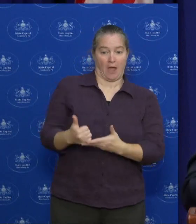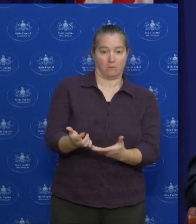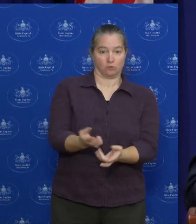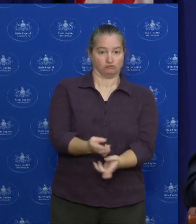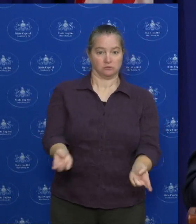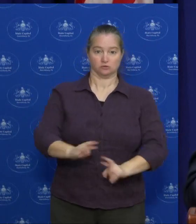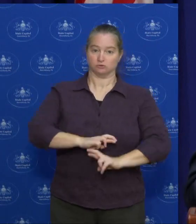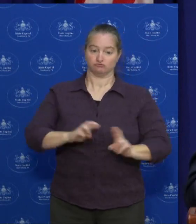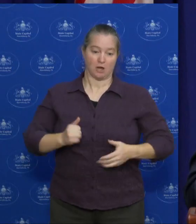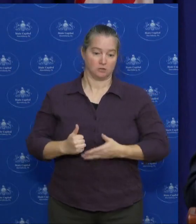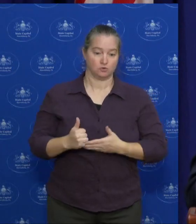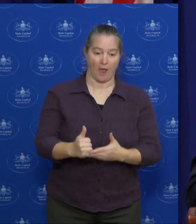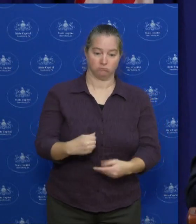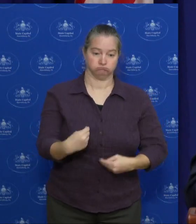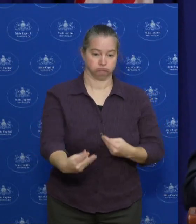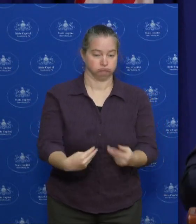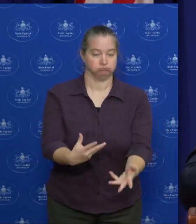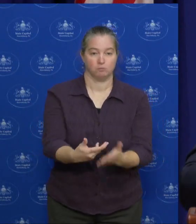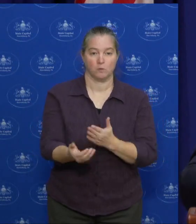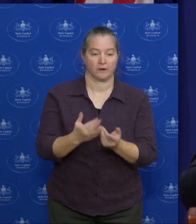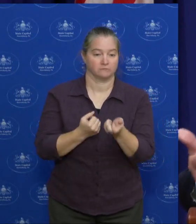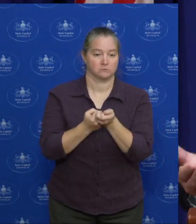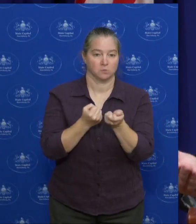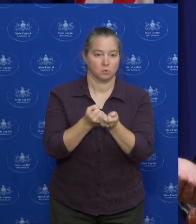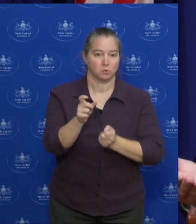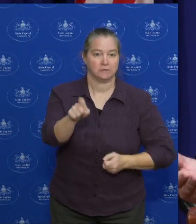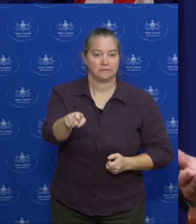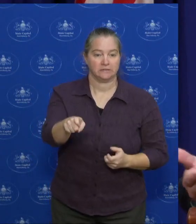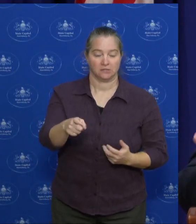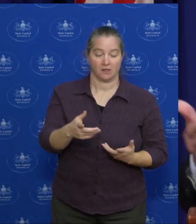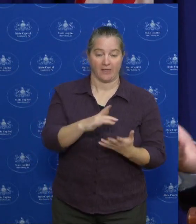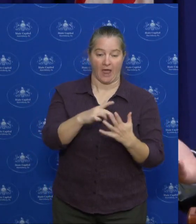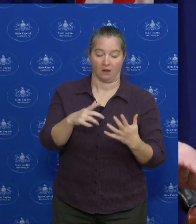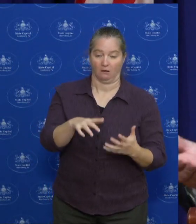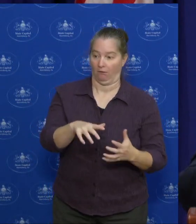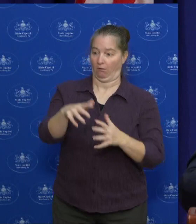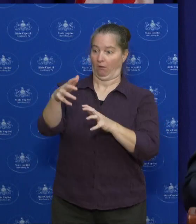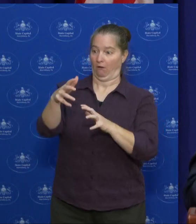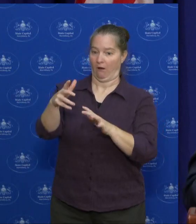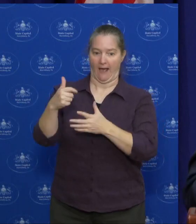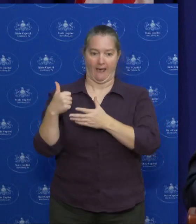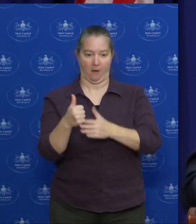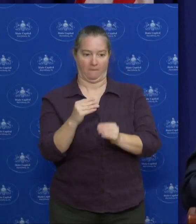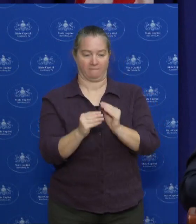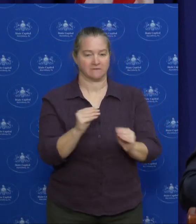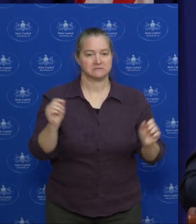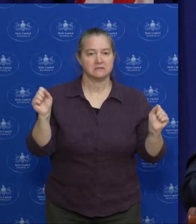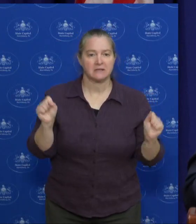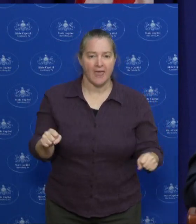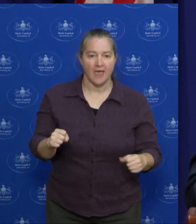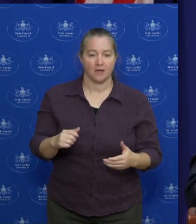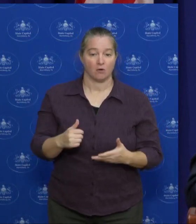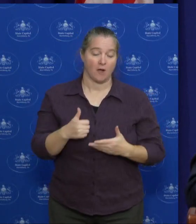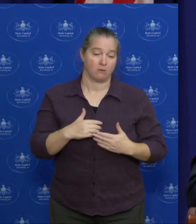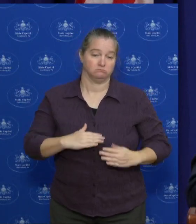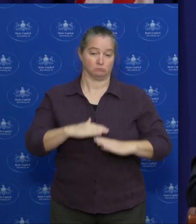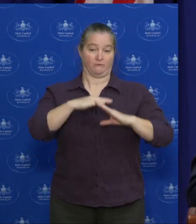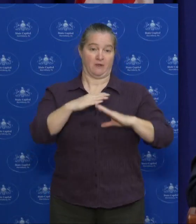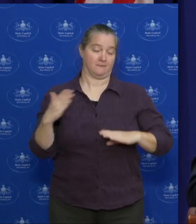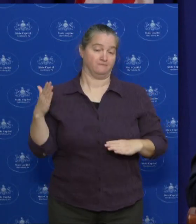any way that we possibly can to overcome challenges like this when they occur or to prevent them from happening